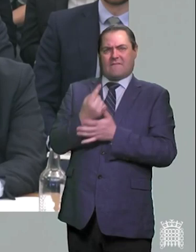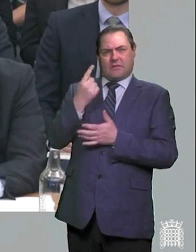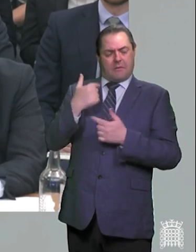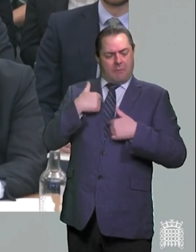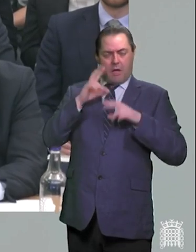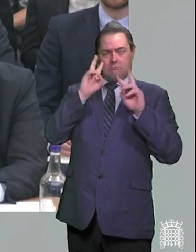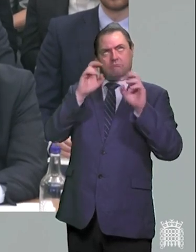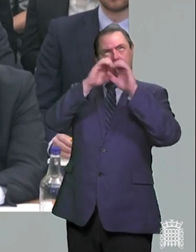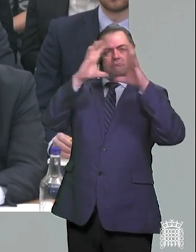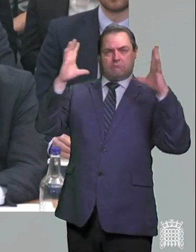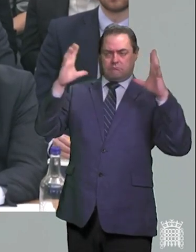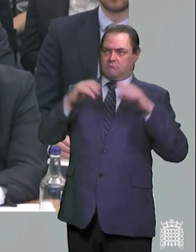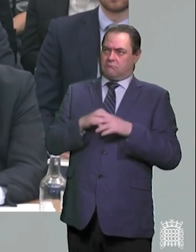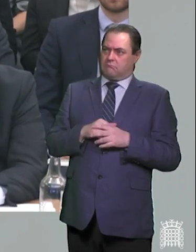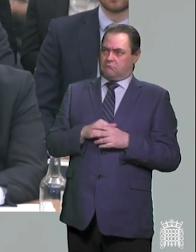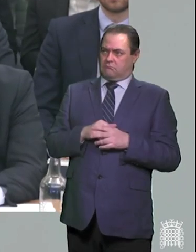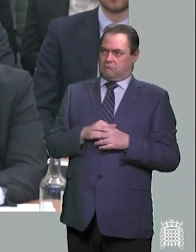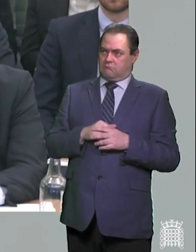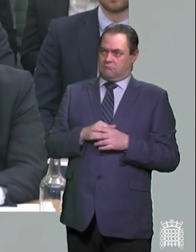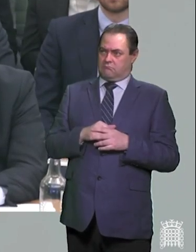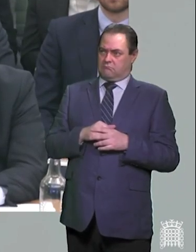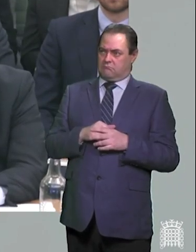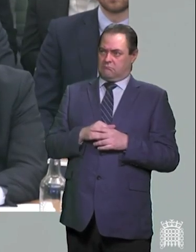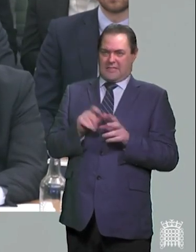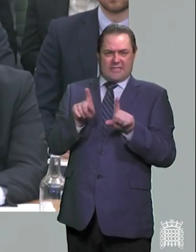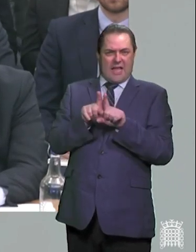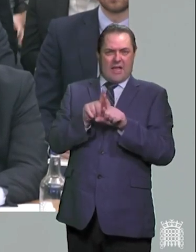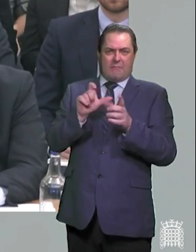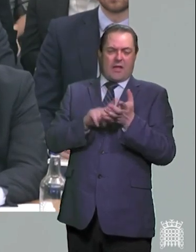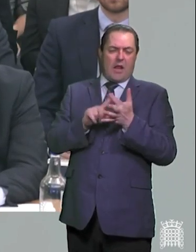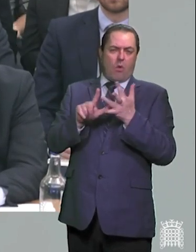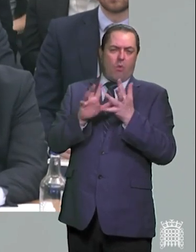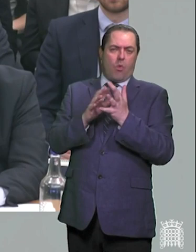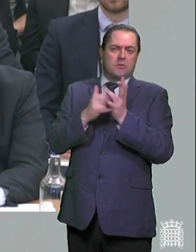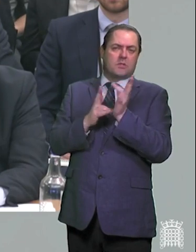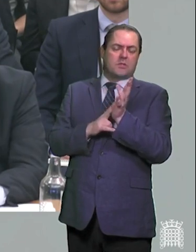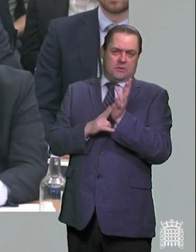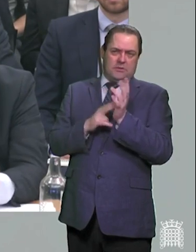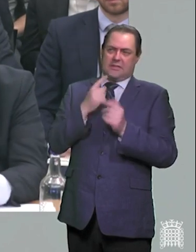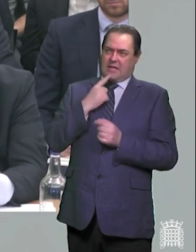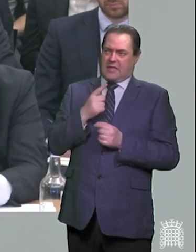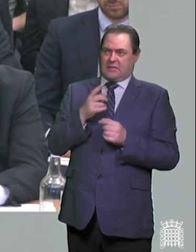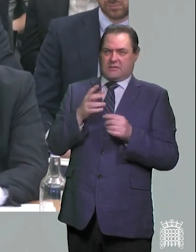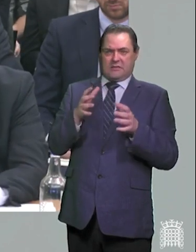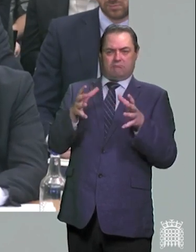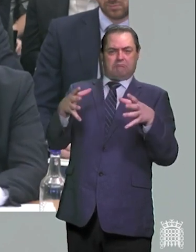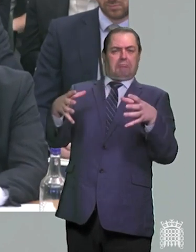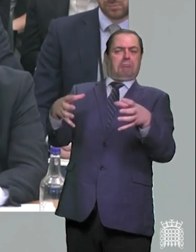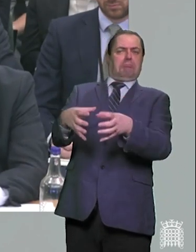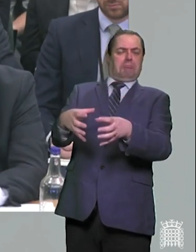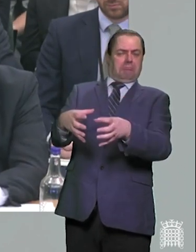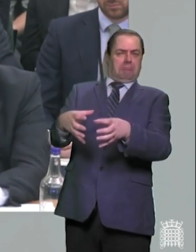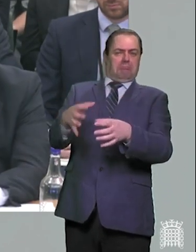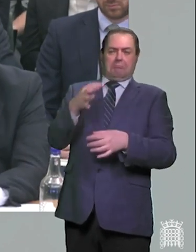visual memory of the event is that it was much more as Claire Watson describes. It was a clutch of people around